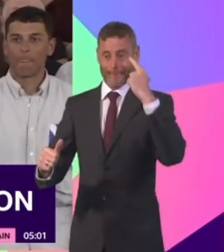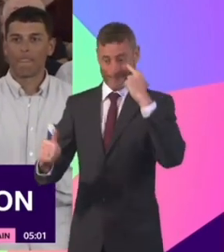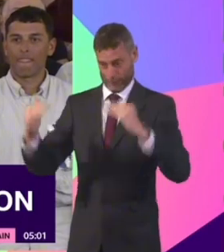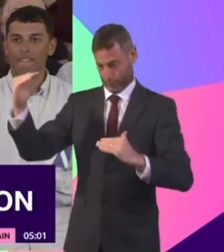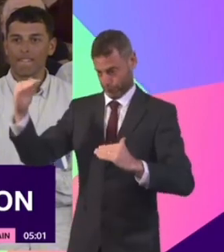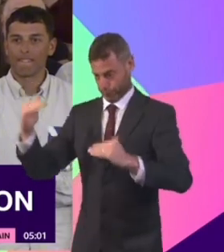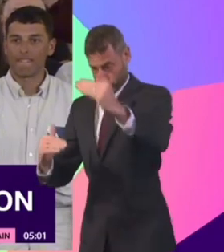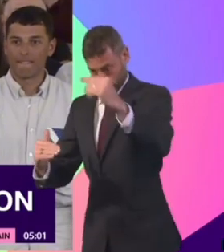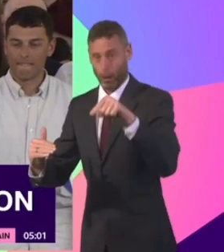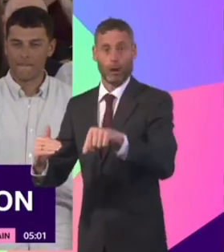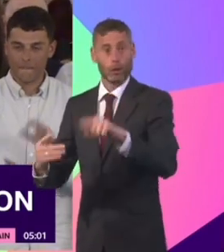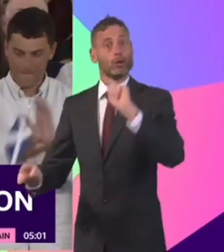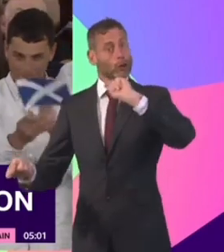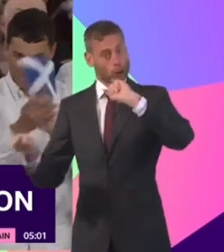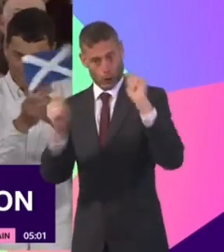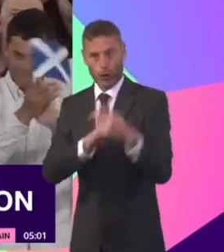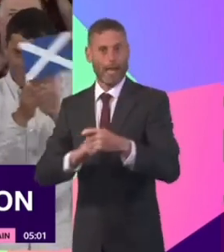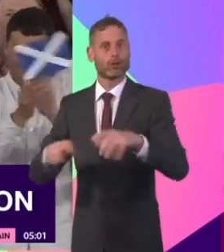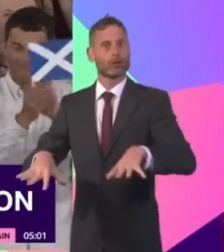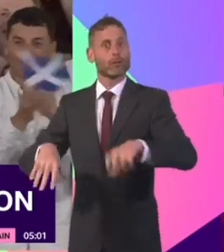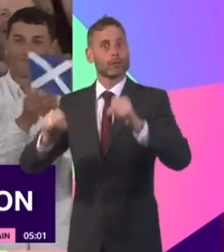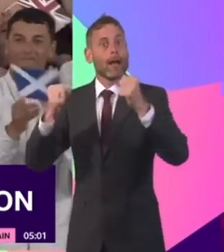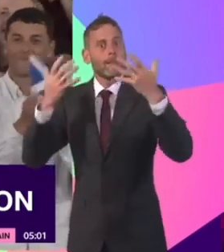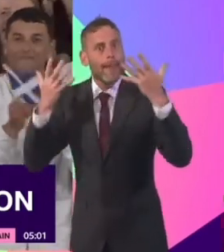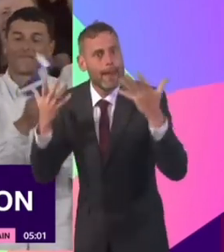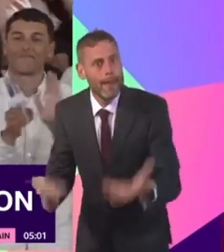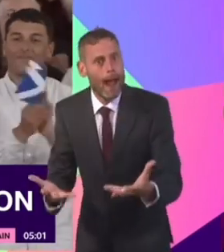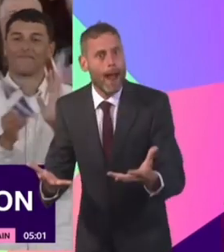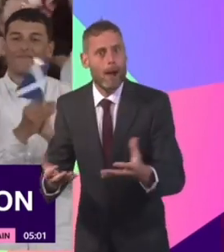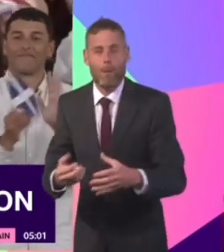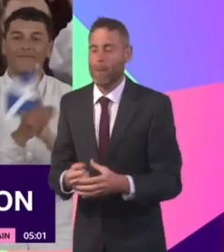Change begins now.